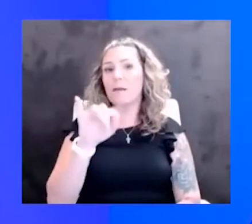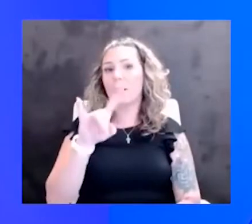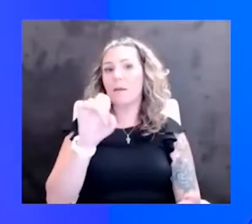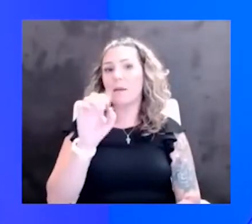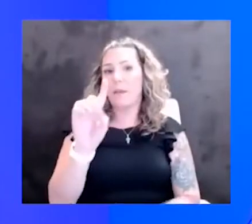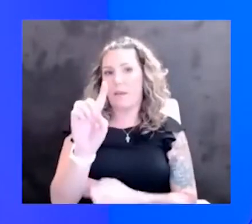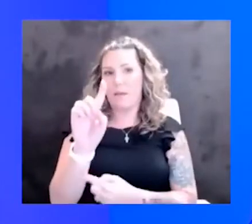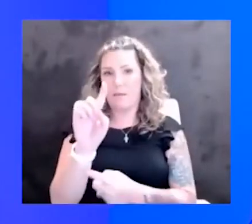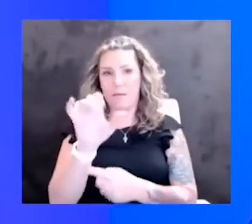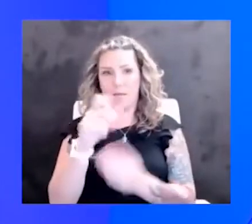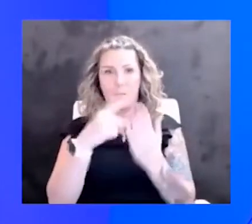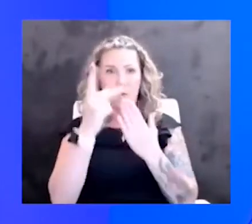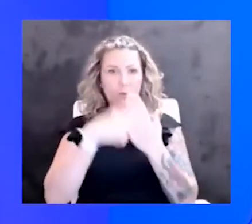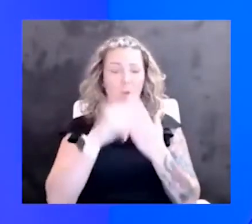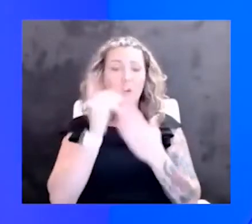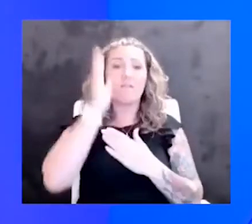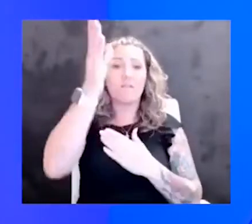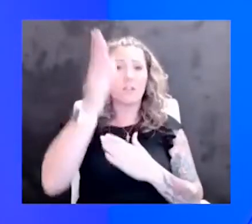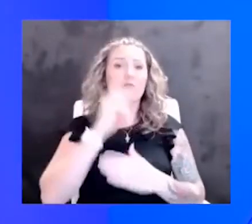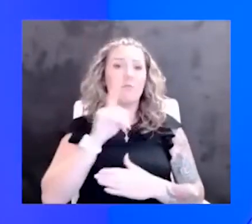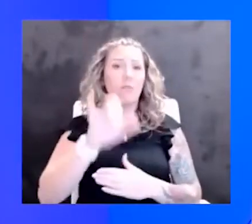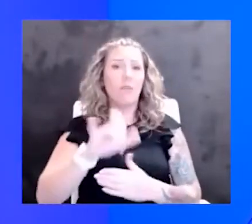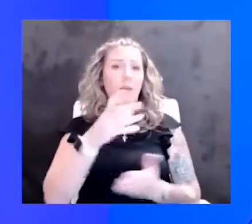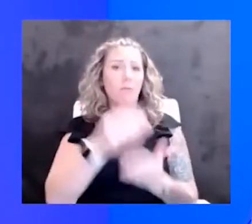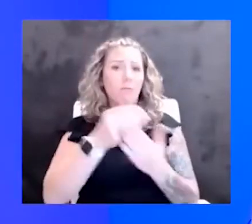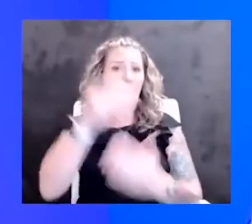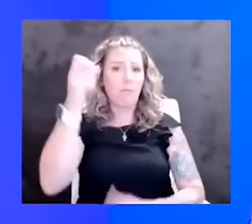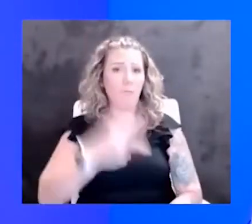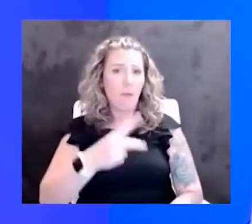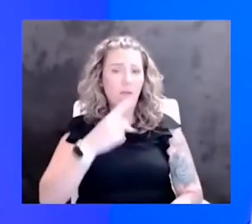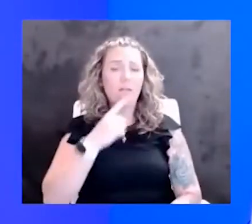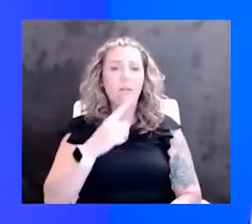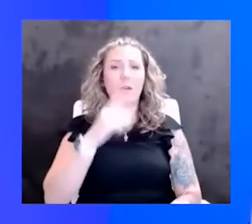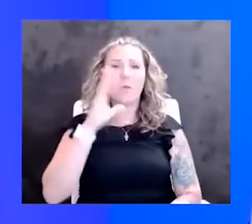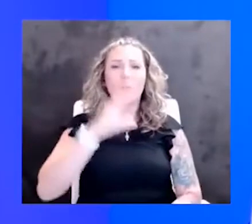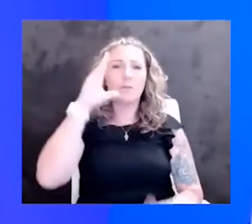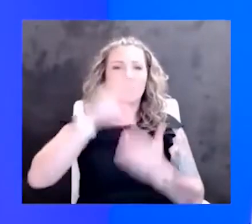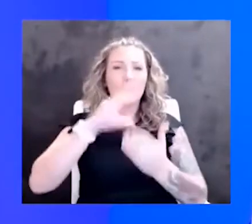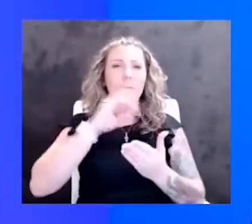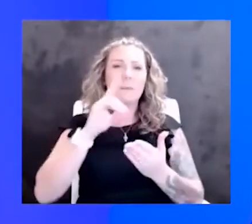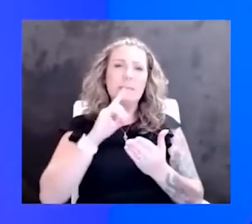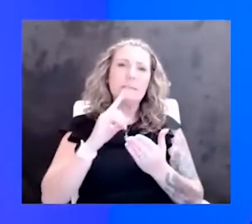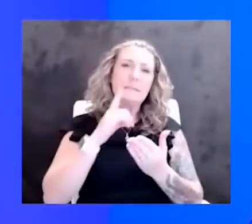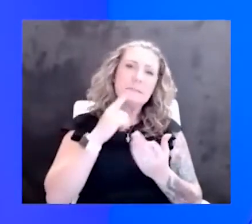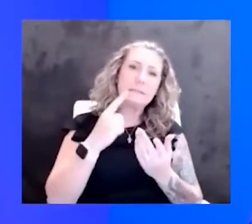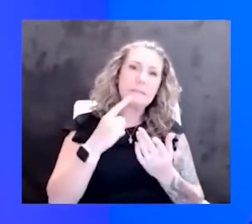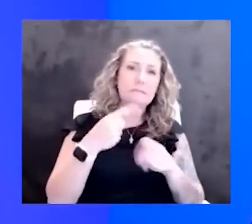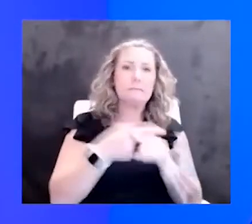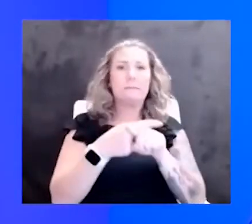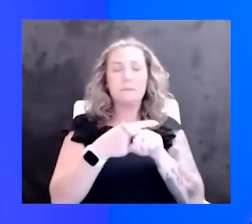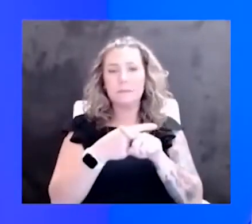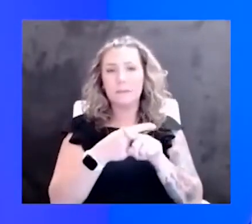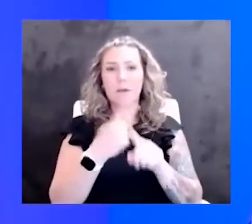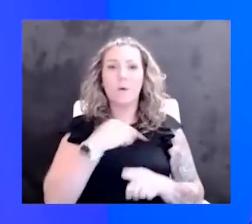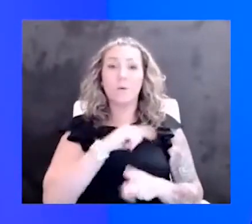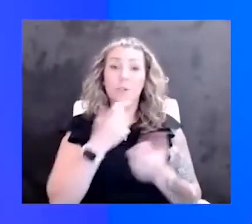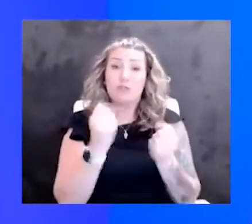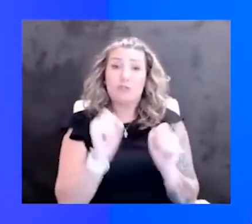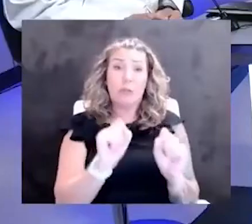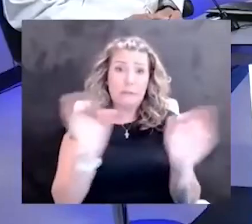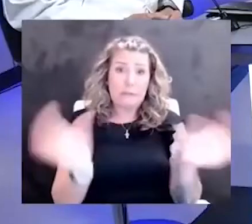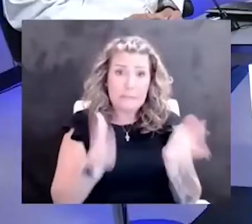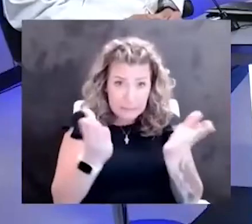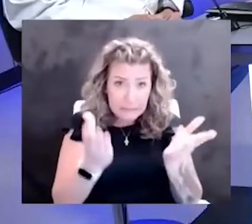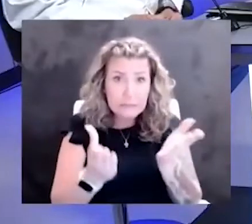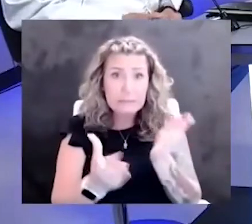the Medicaid reimbursements will decrease a little bit, that could have some adverse effects. We're trying to keep telehealth alive, very much alive and well. Please keep